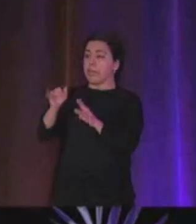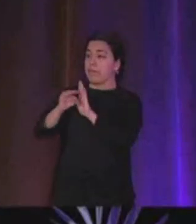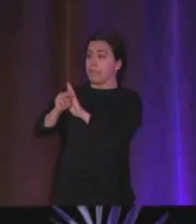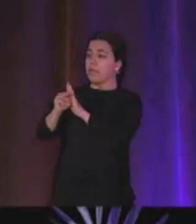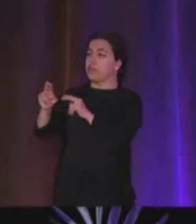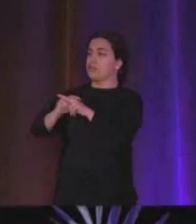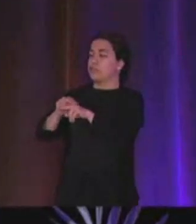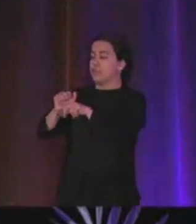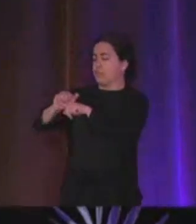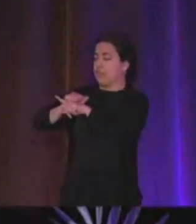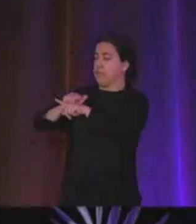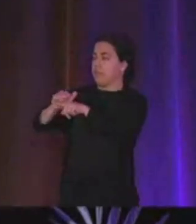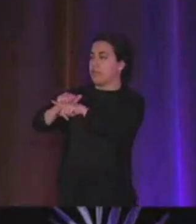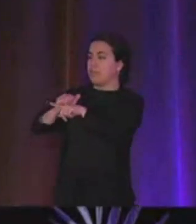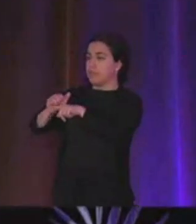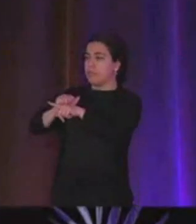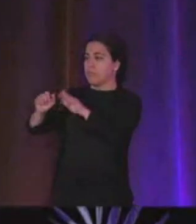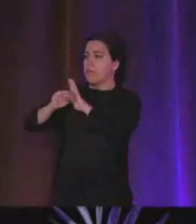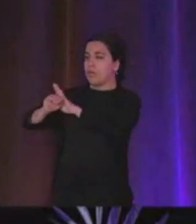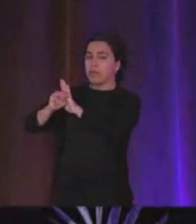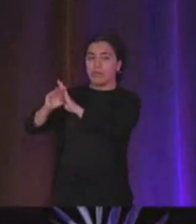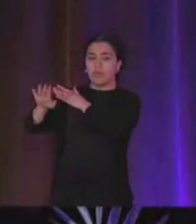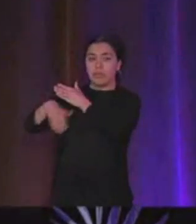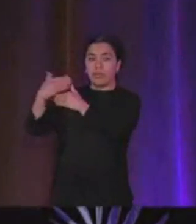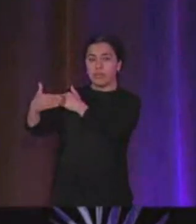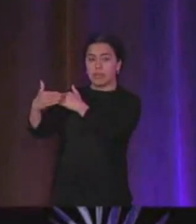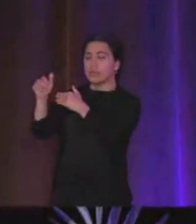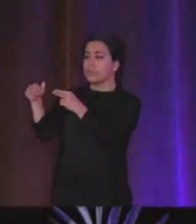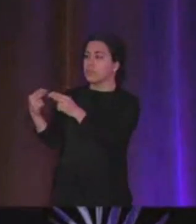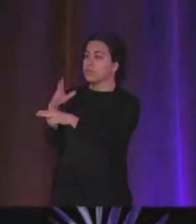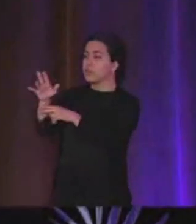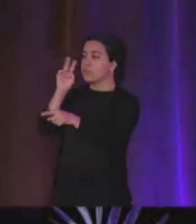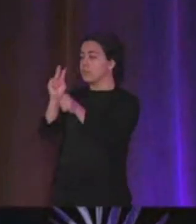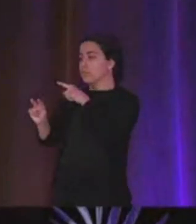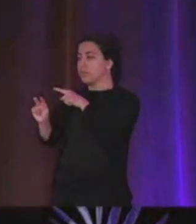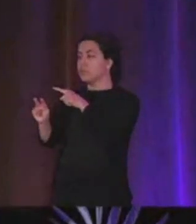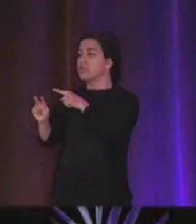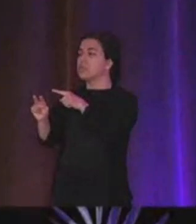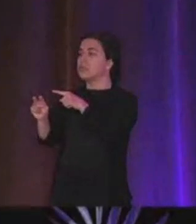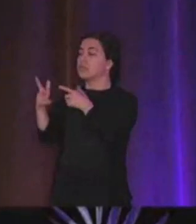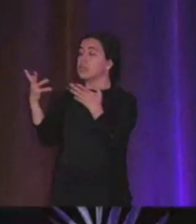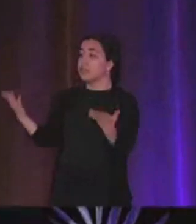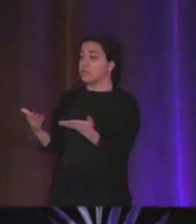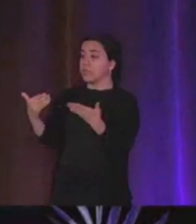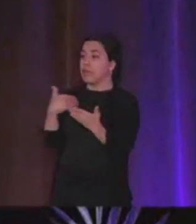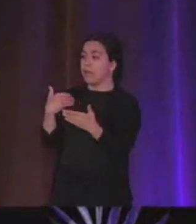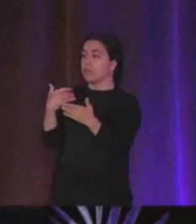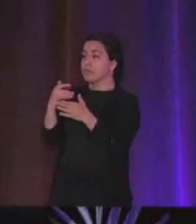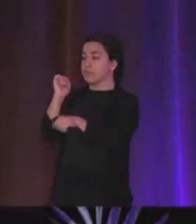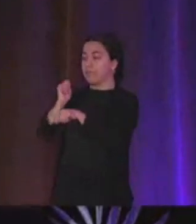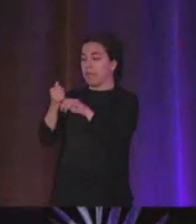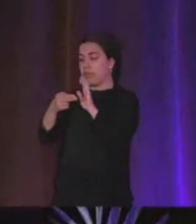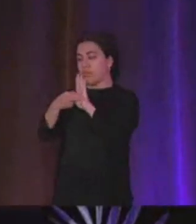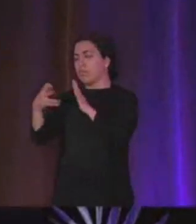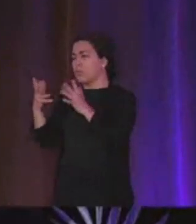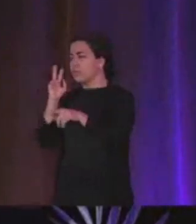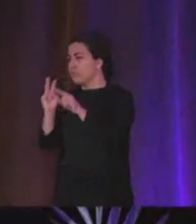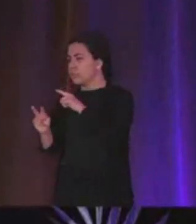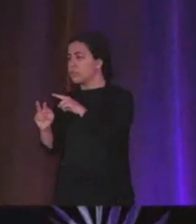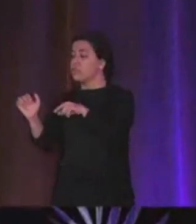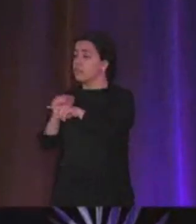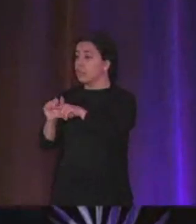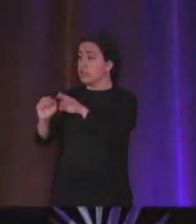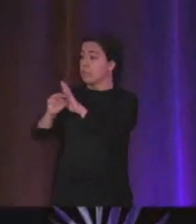model. And the next is you use the prediction. Now here we are defining the predictions. Once we have trained the